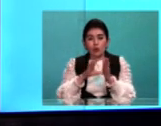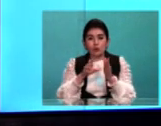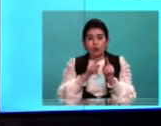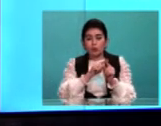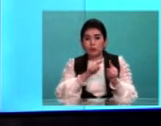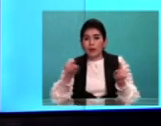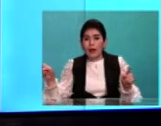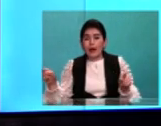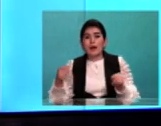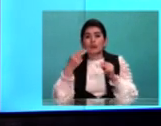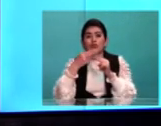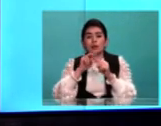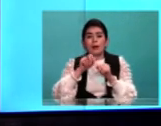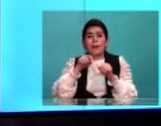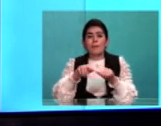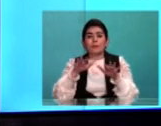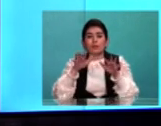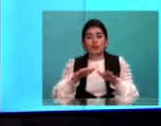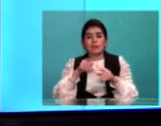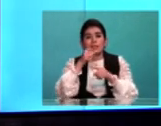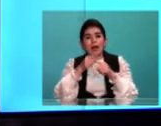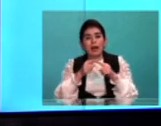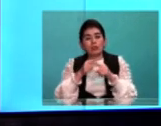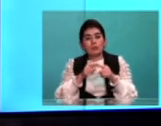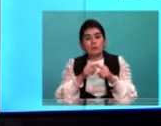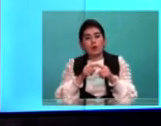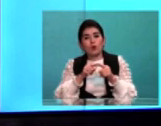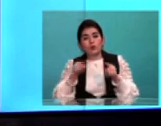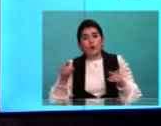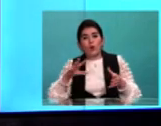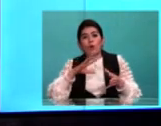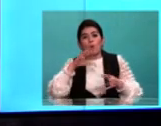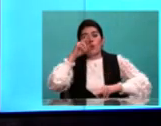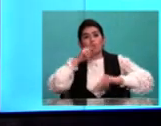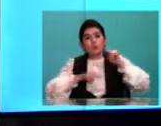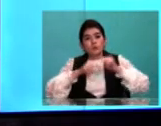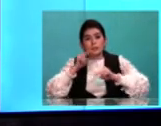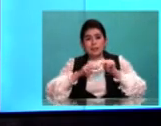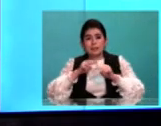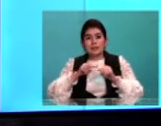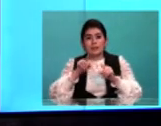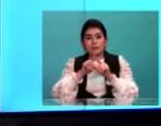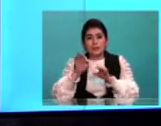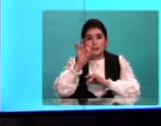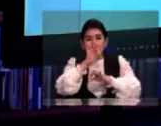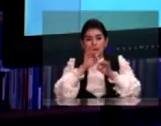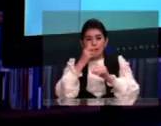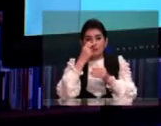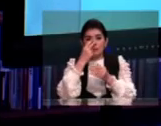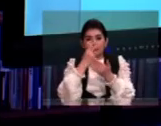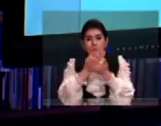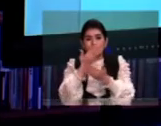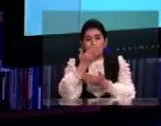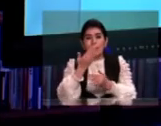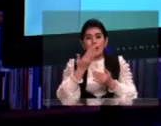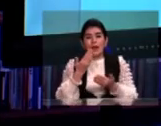bo'lib qoladi. Mana bu yerda o'sha yarim o'tkazgichli qurilmani sxematik ko'rinishi tasvirlangan.